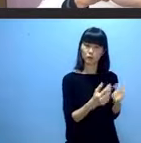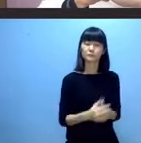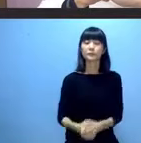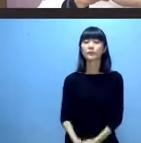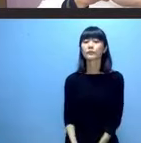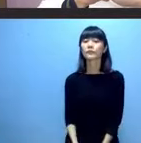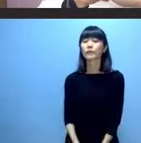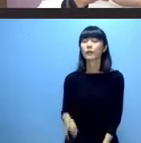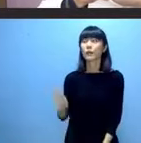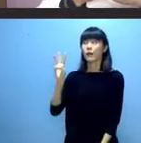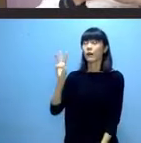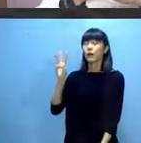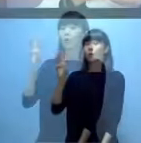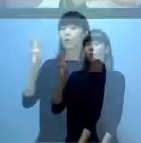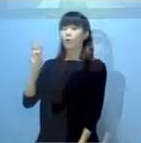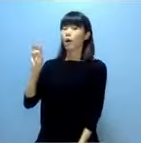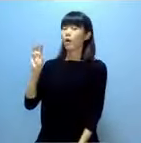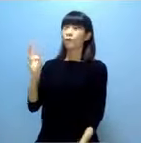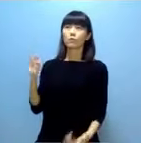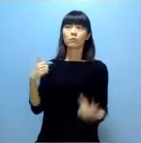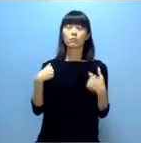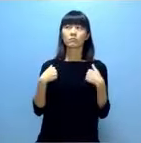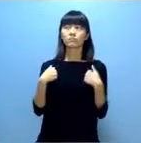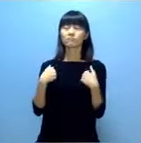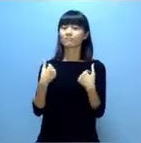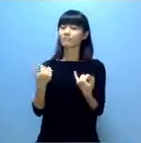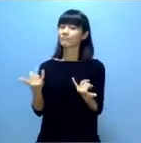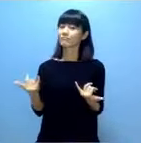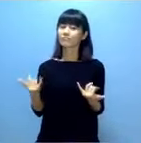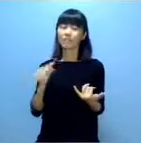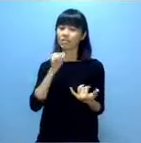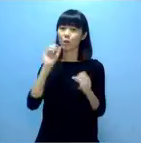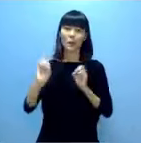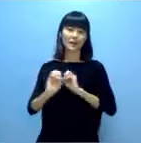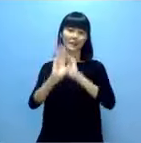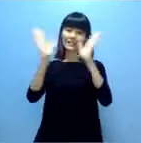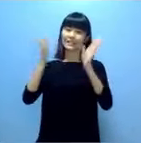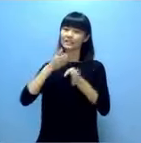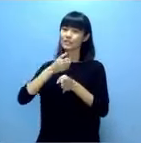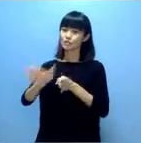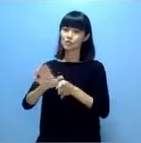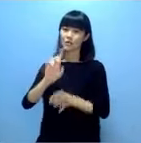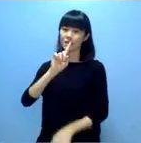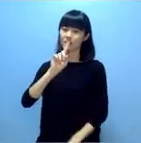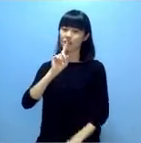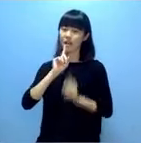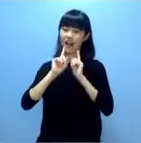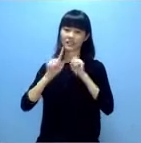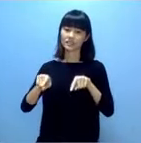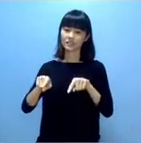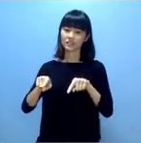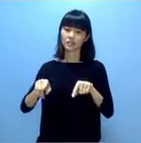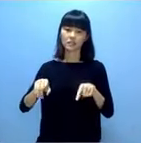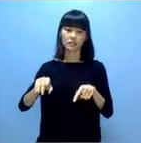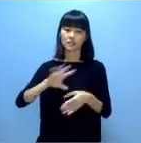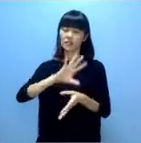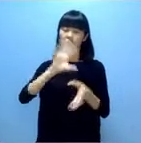I think I don't actually have clear and straight answers for this. So I think the whole situation is